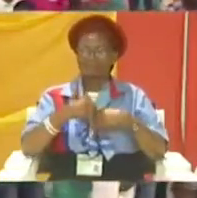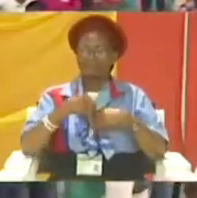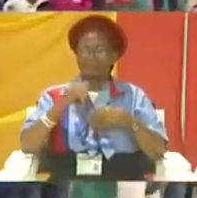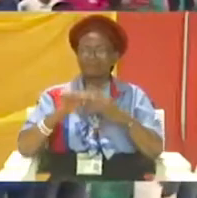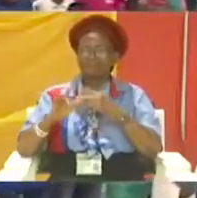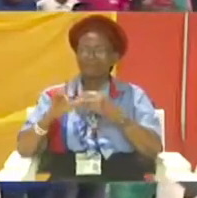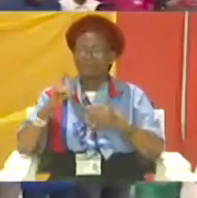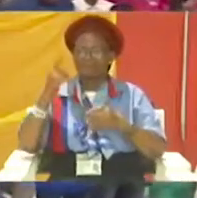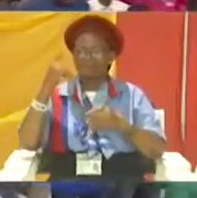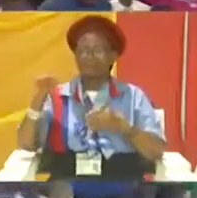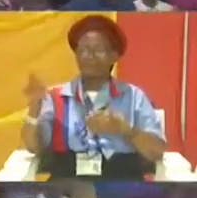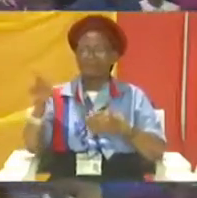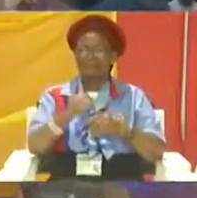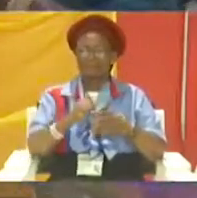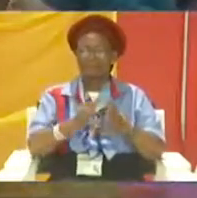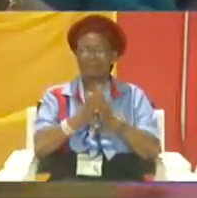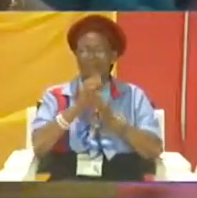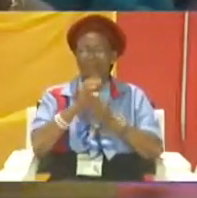your soul.